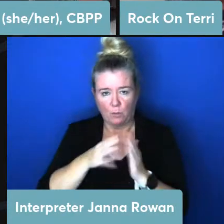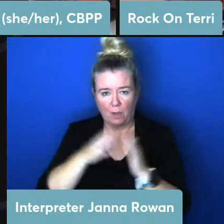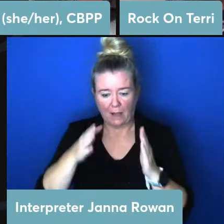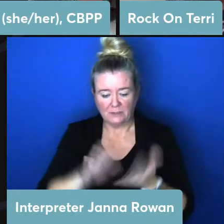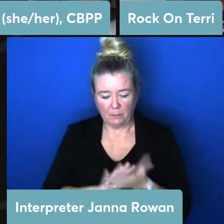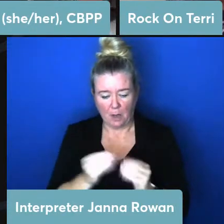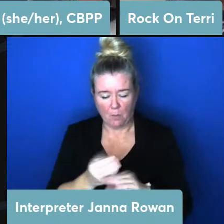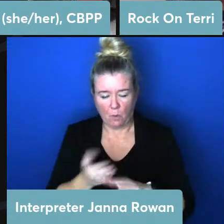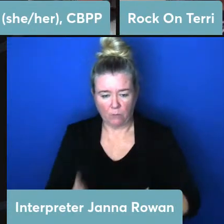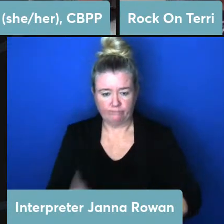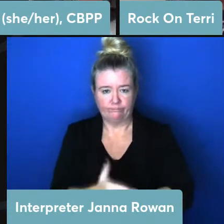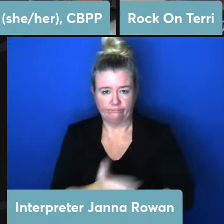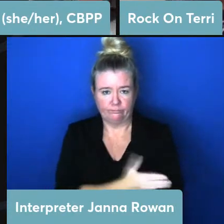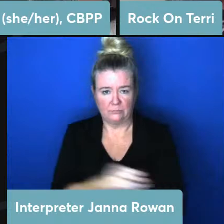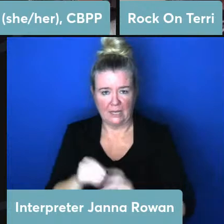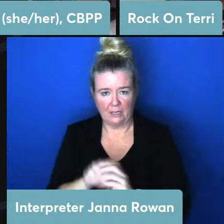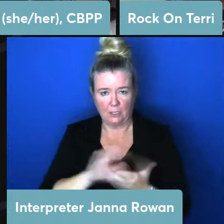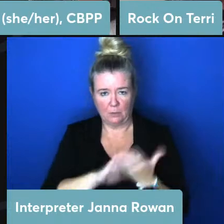their local communities?